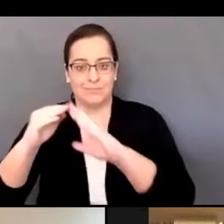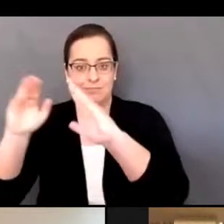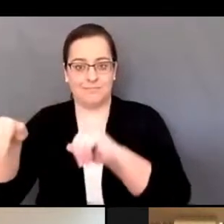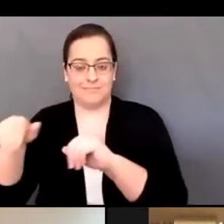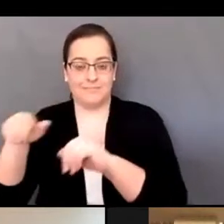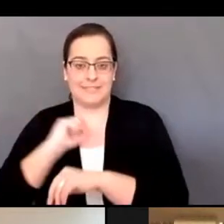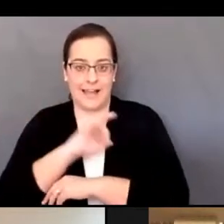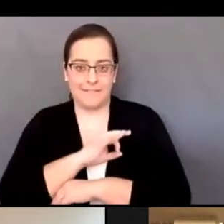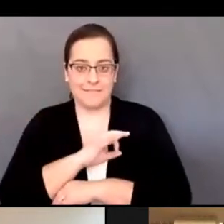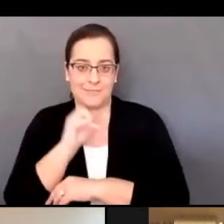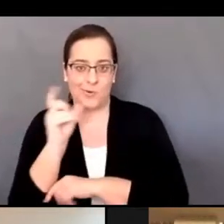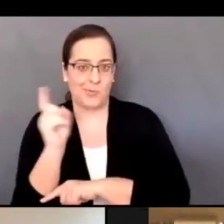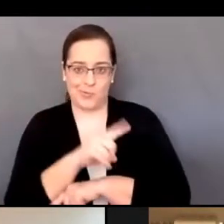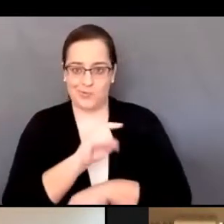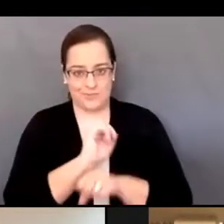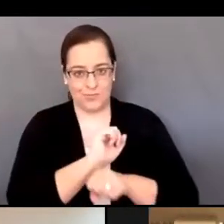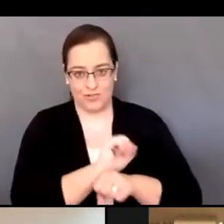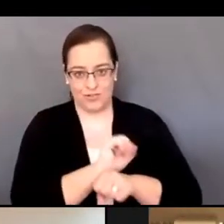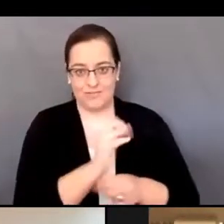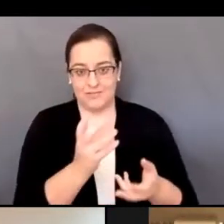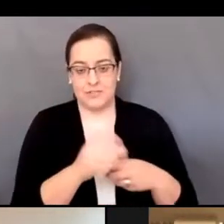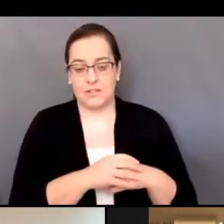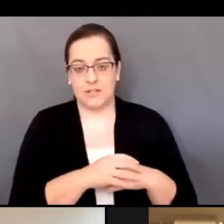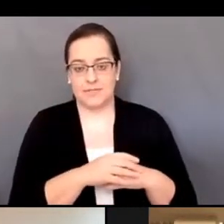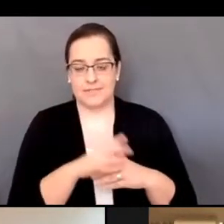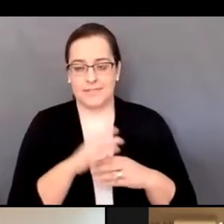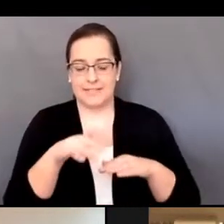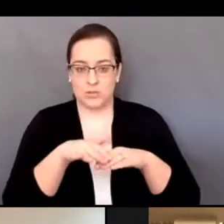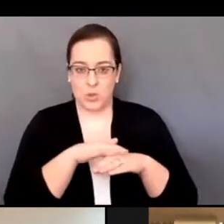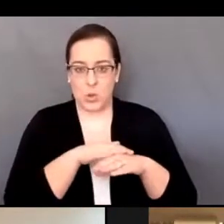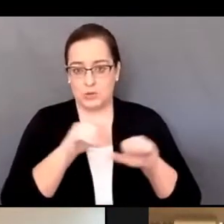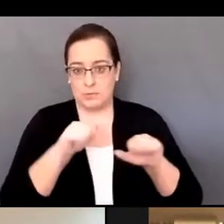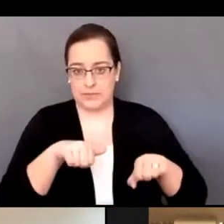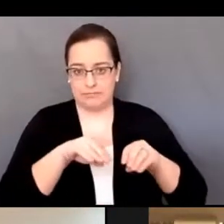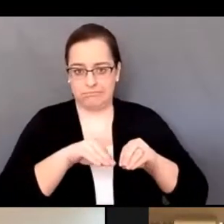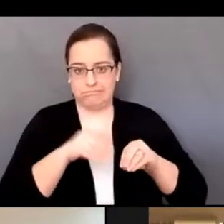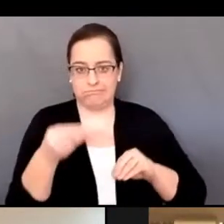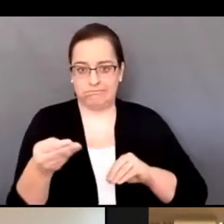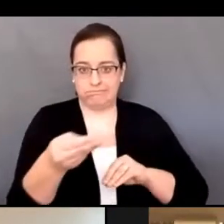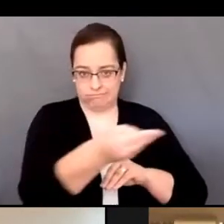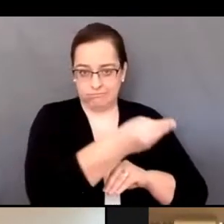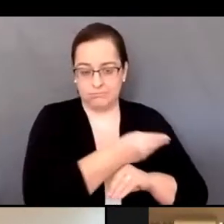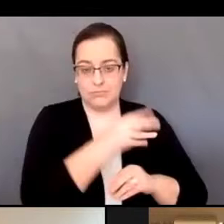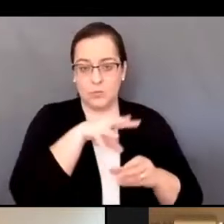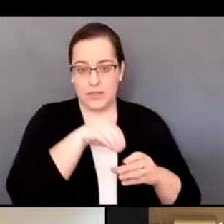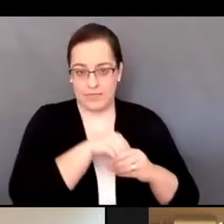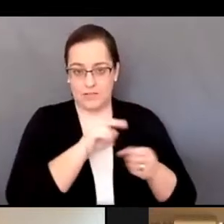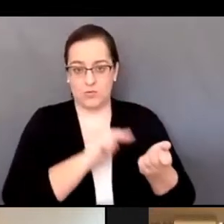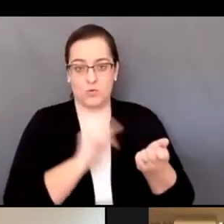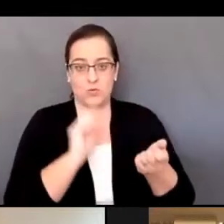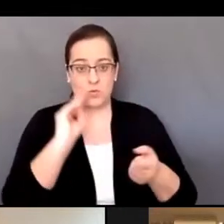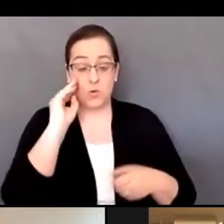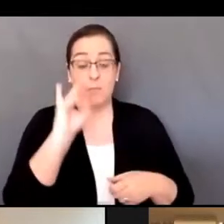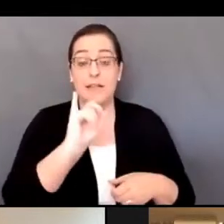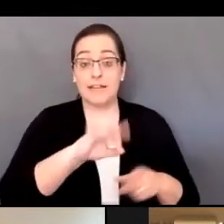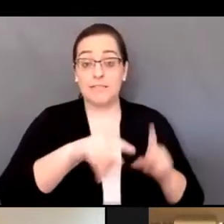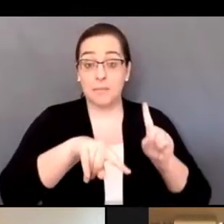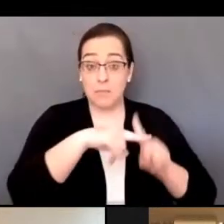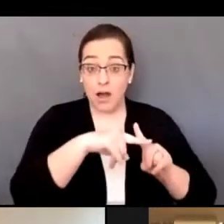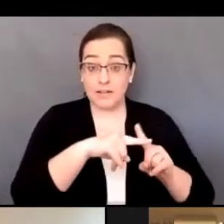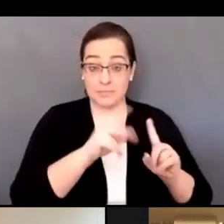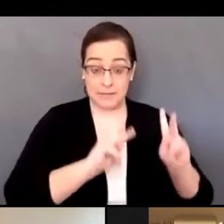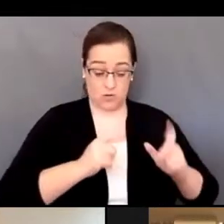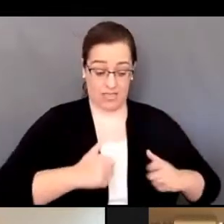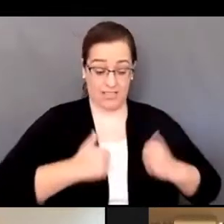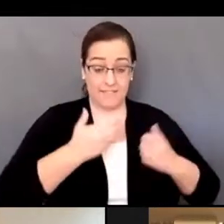out of the facility so that it slows the potential transmission in the facility. If there are positive residents, then we